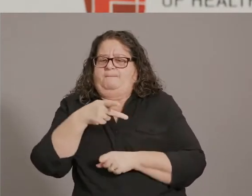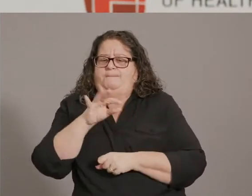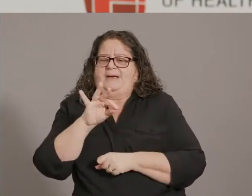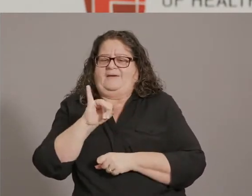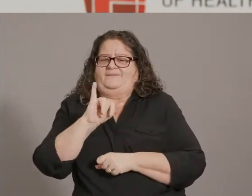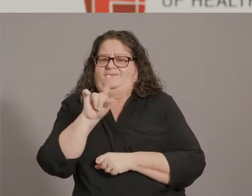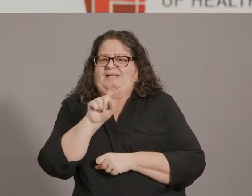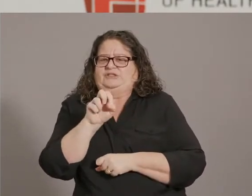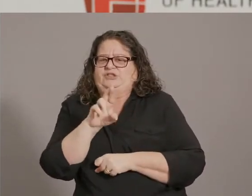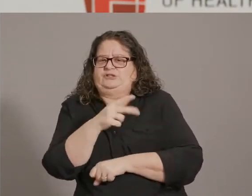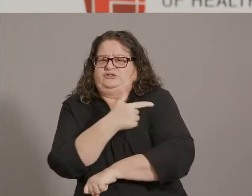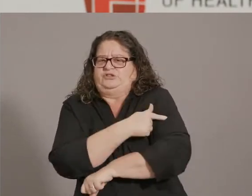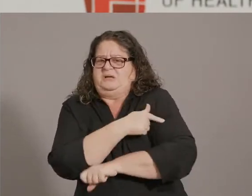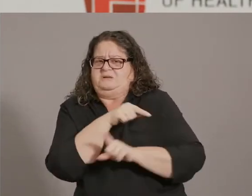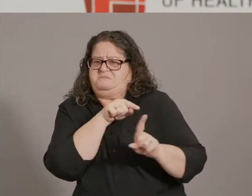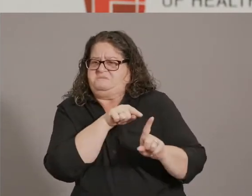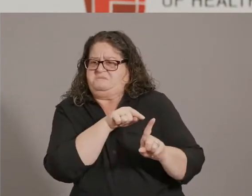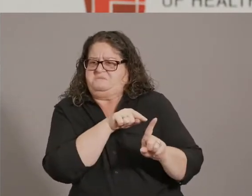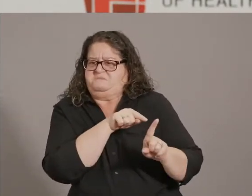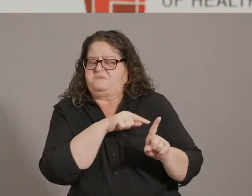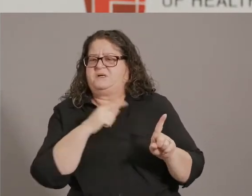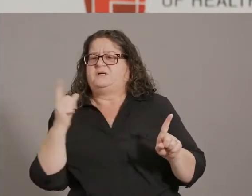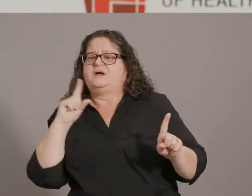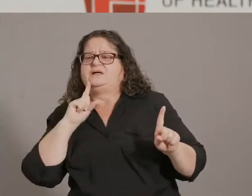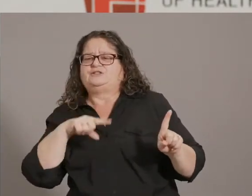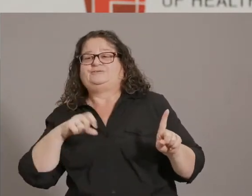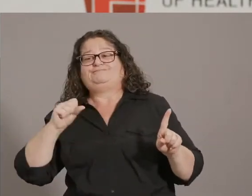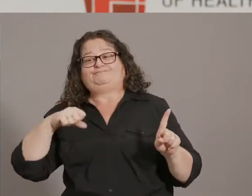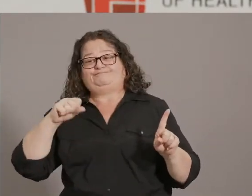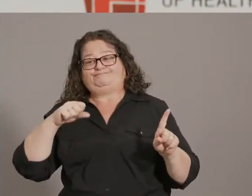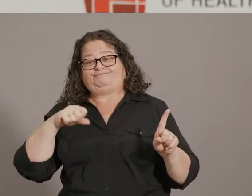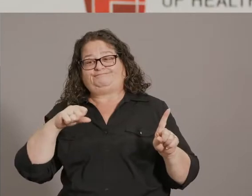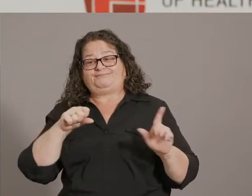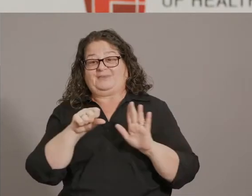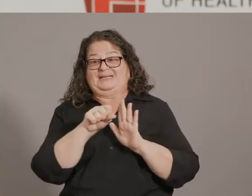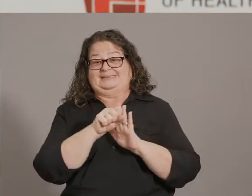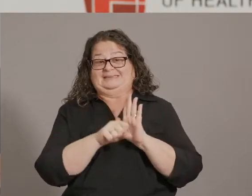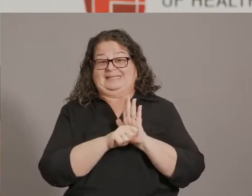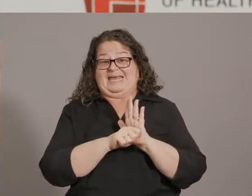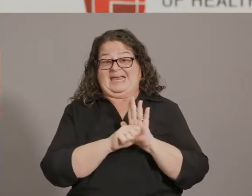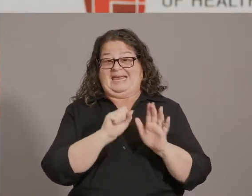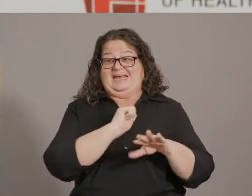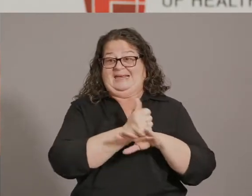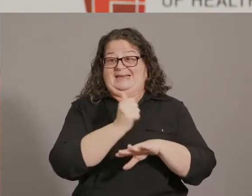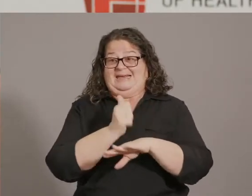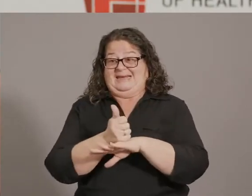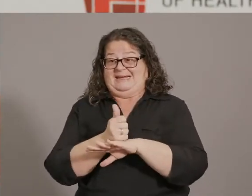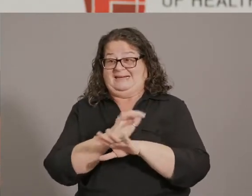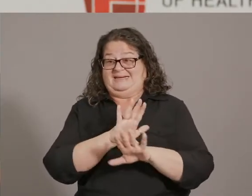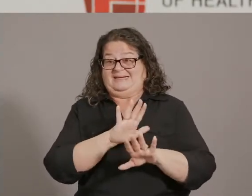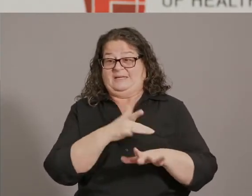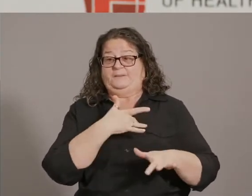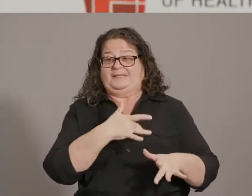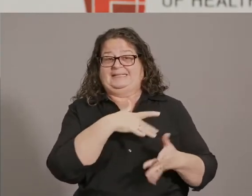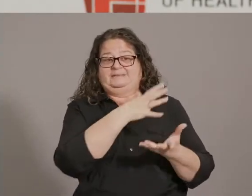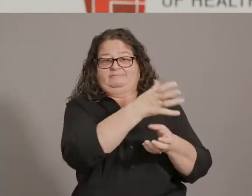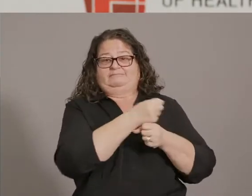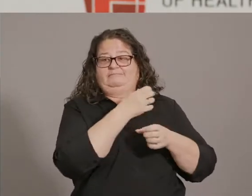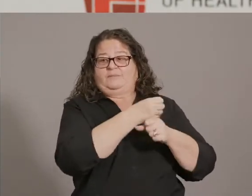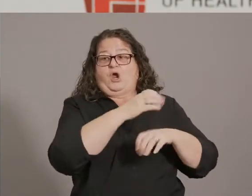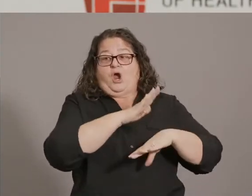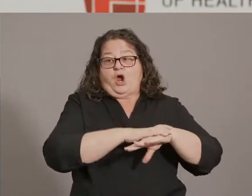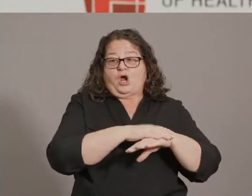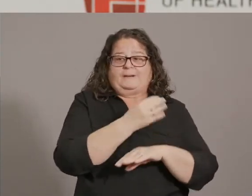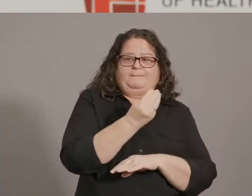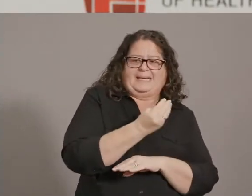vaccine. Normally, like at our state pods, we receive the Pfizer vaccine either Monday or if it's a holiday on Tuesday.